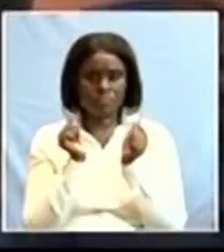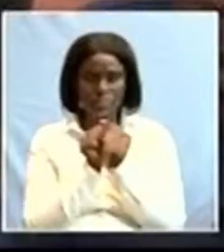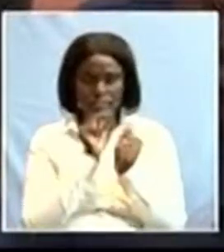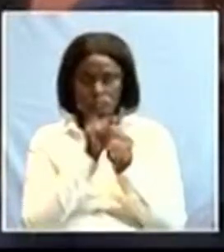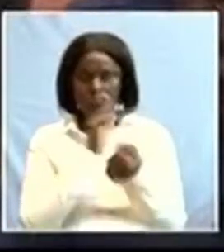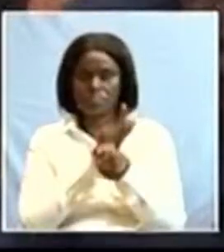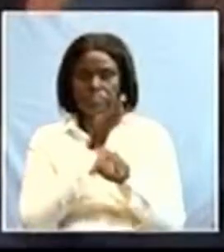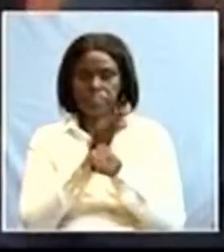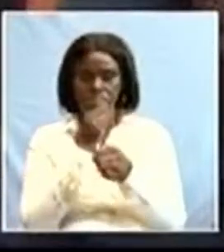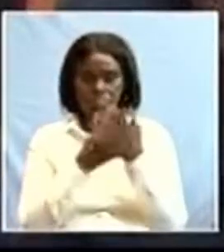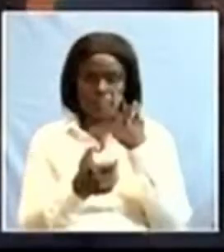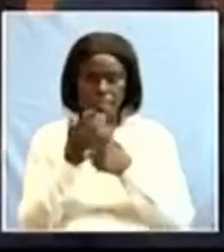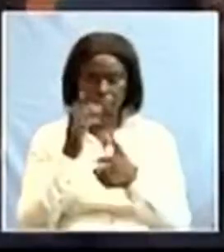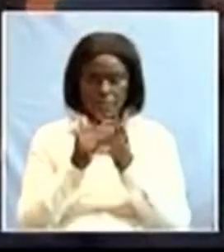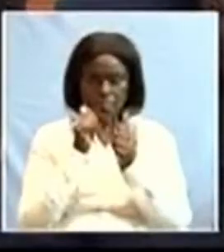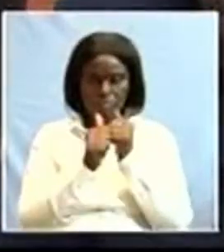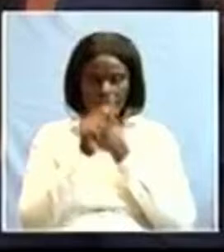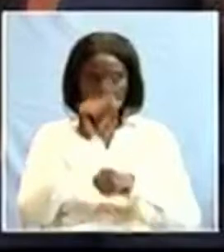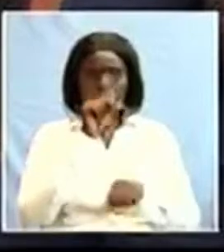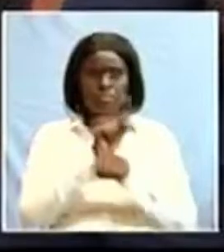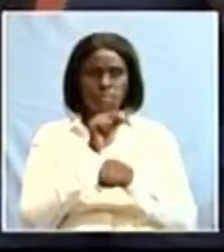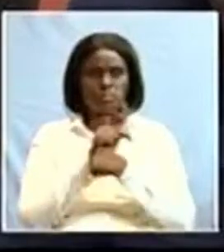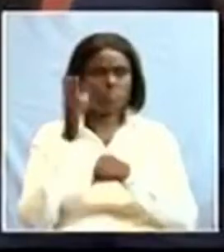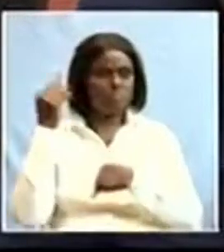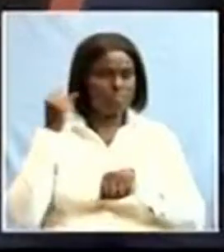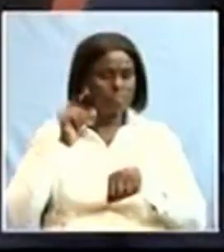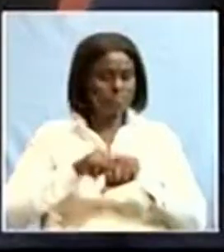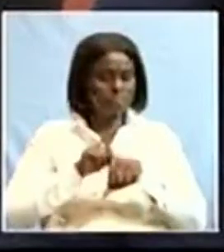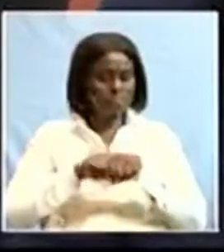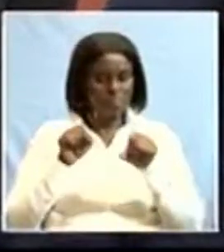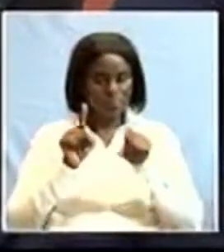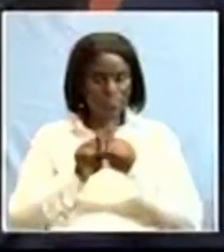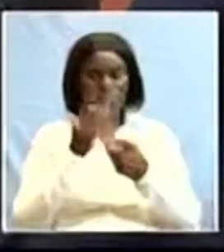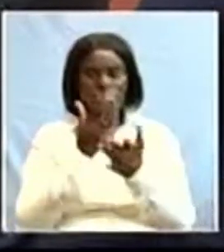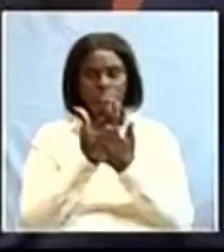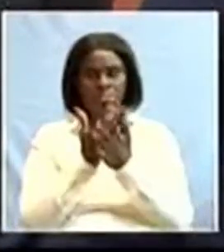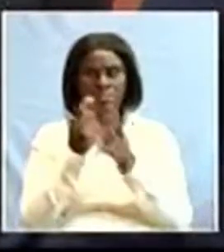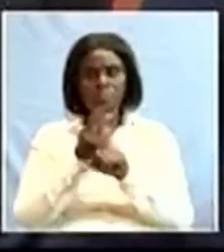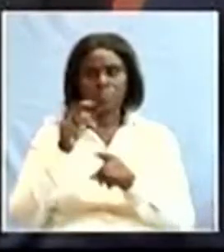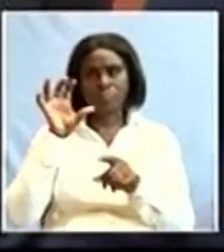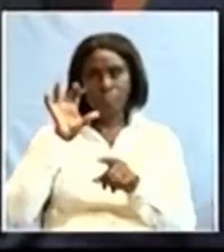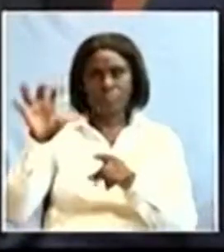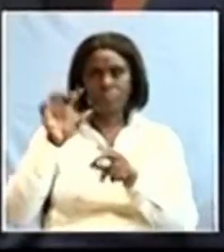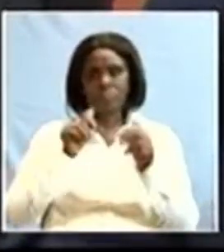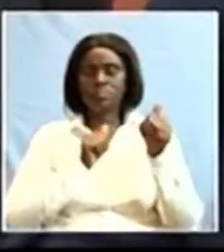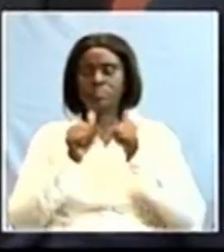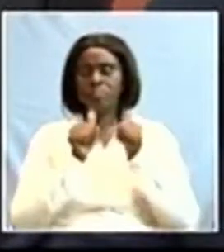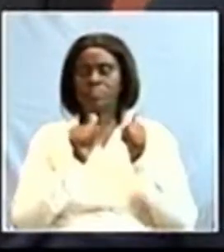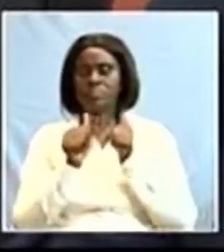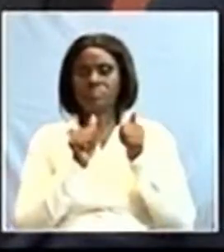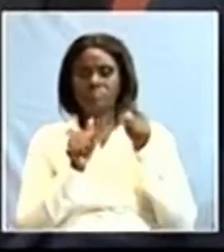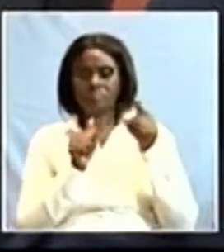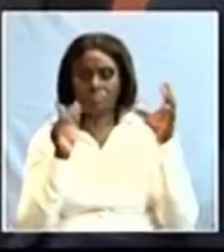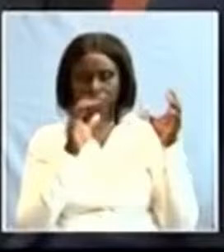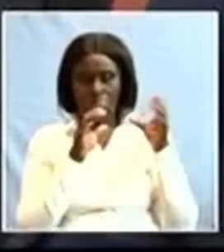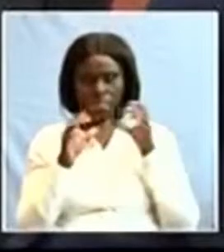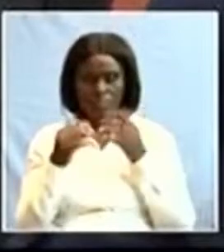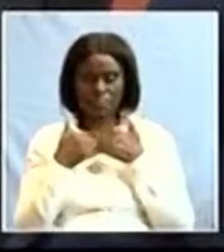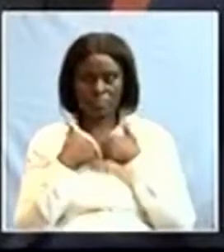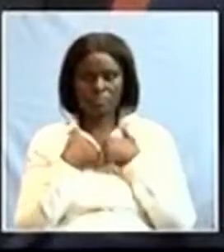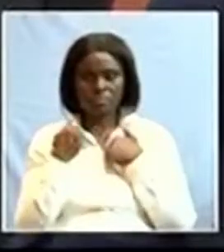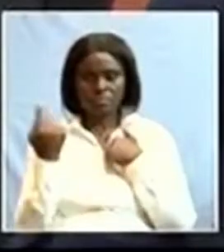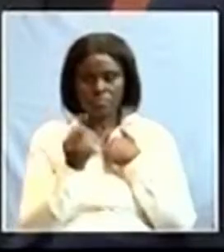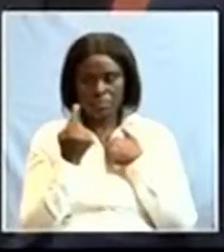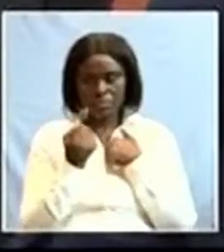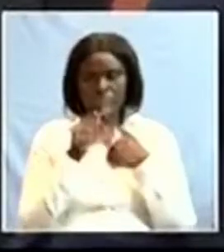the consultations, because this project at that time, it was being tendered by the provincial administration, because councils had restrictions on how